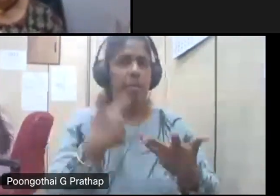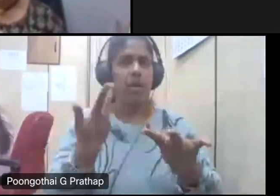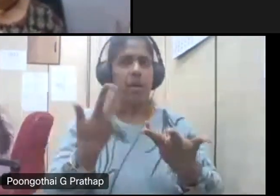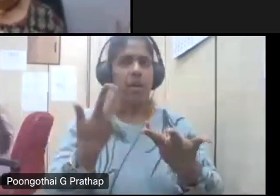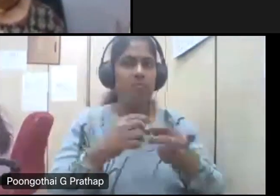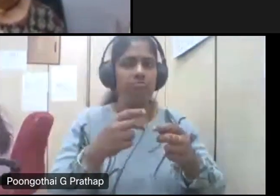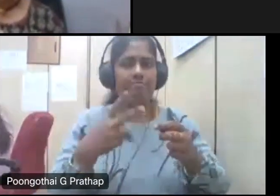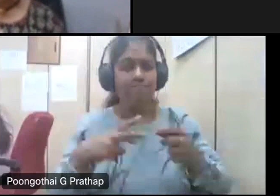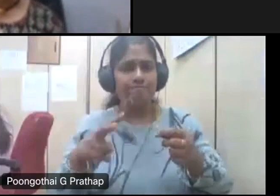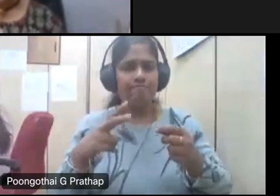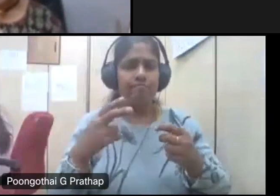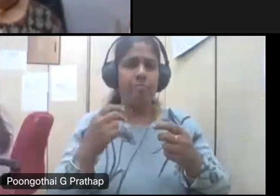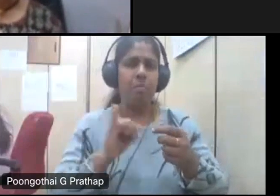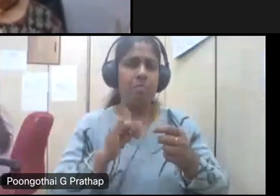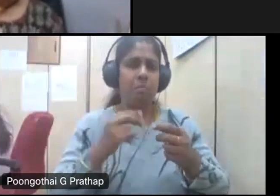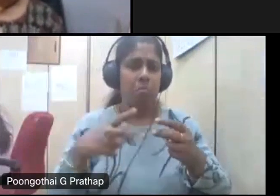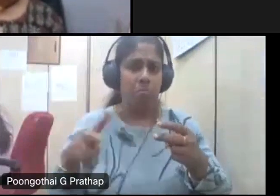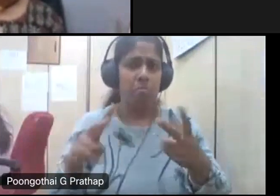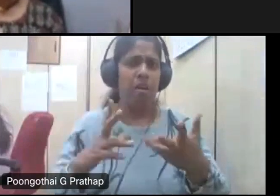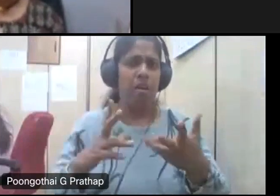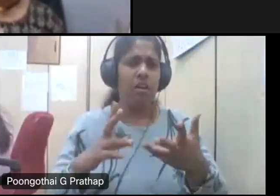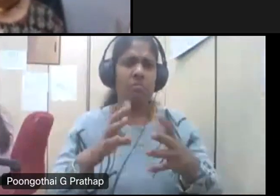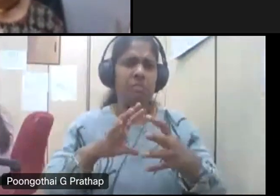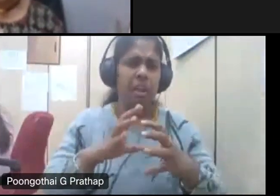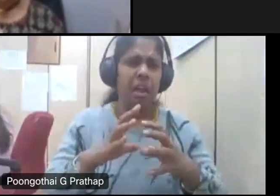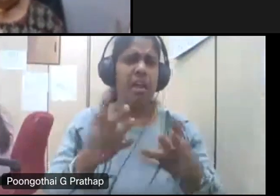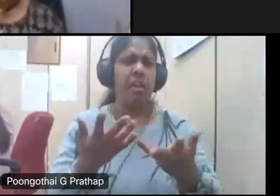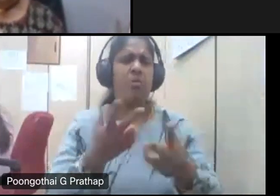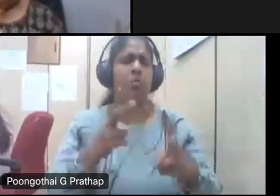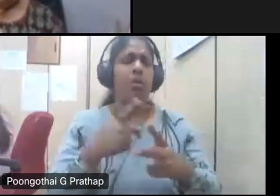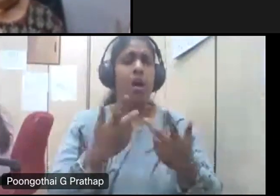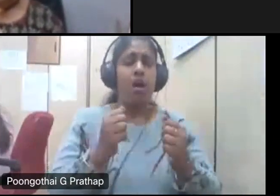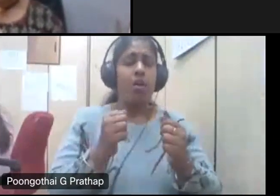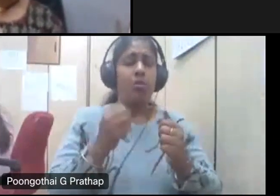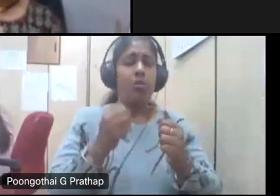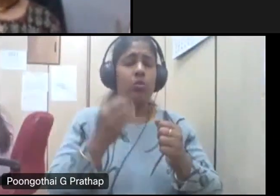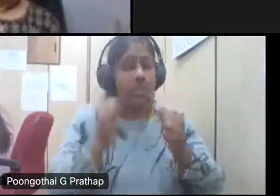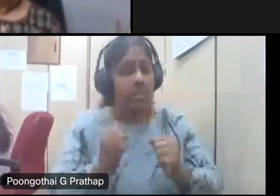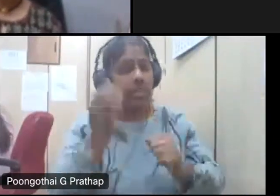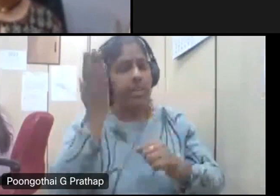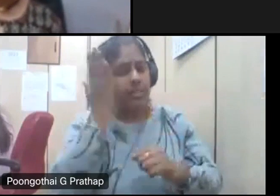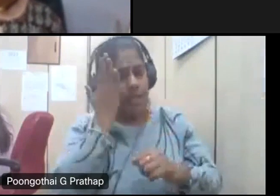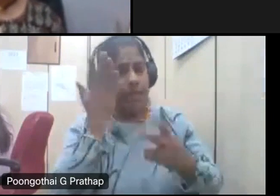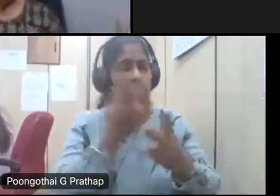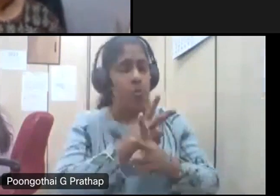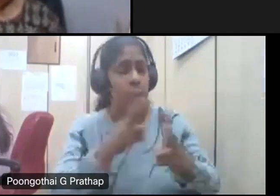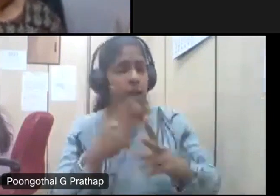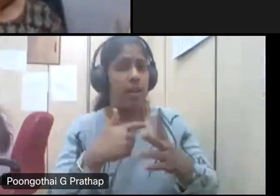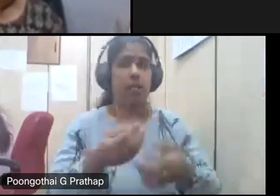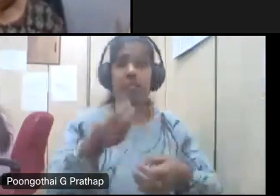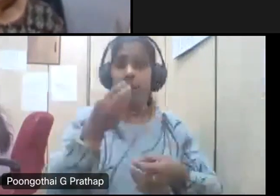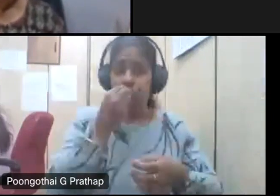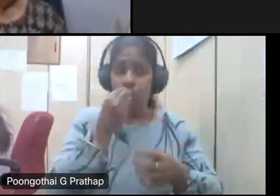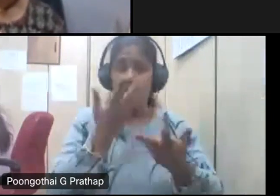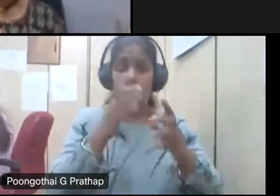be managed by modification in diet and sitting, sleeping postures. Sometimes